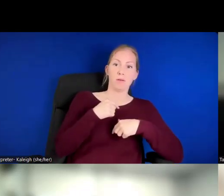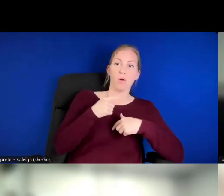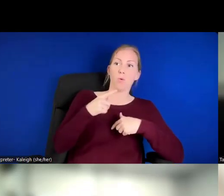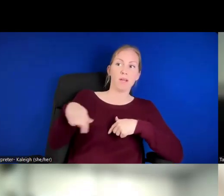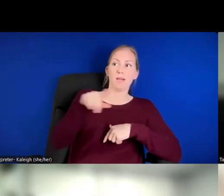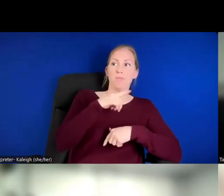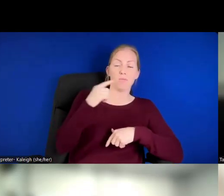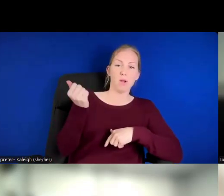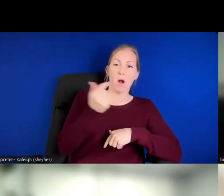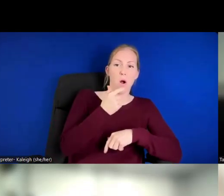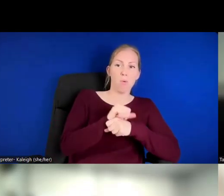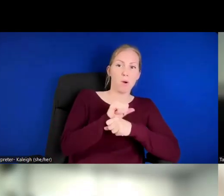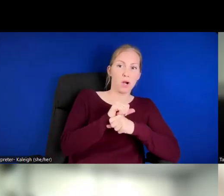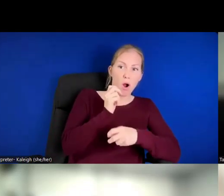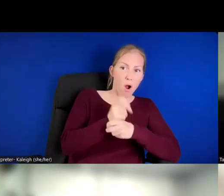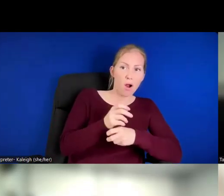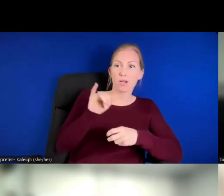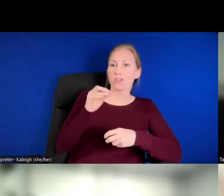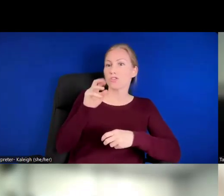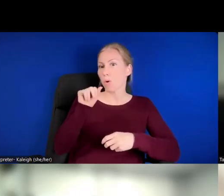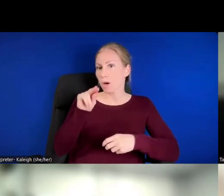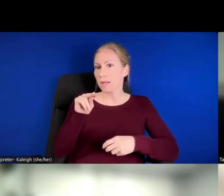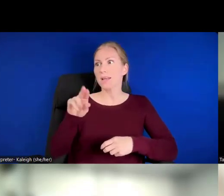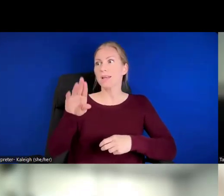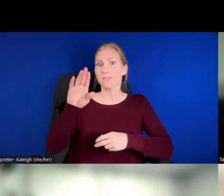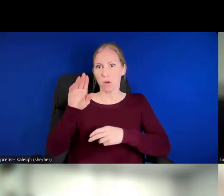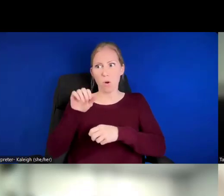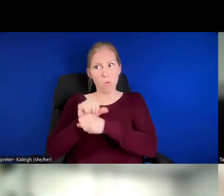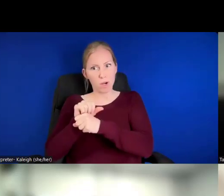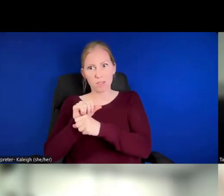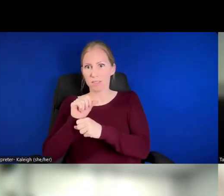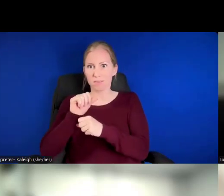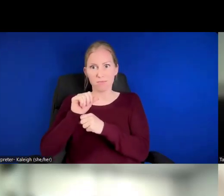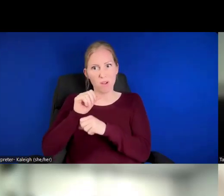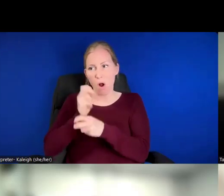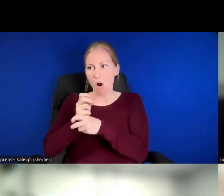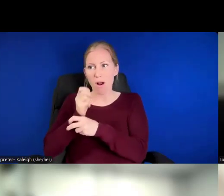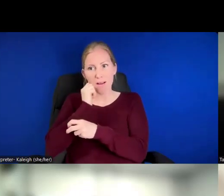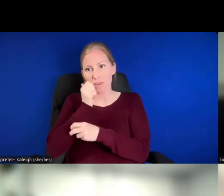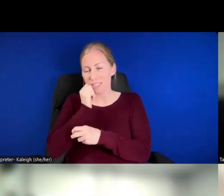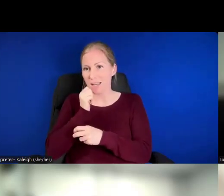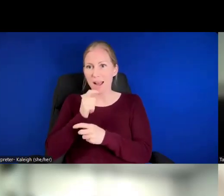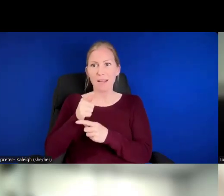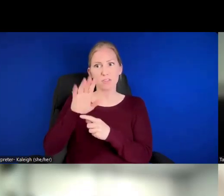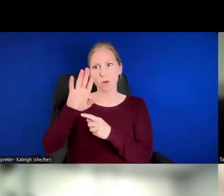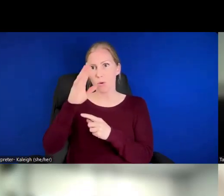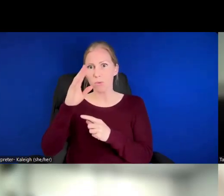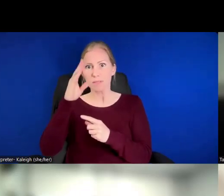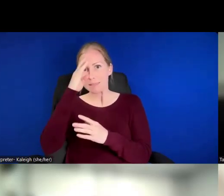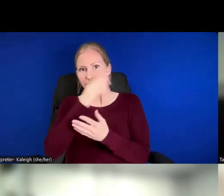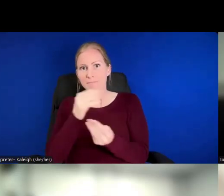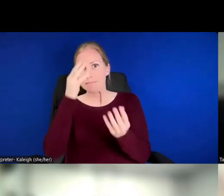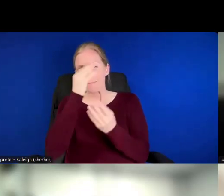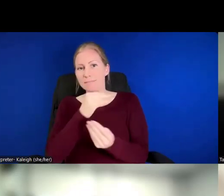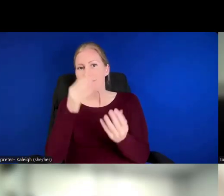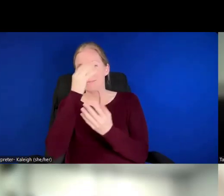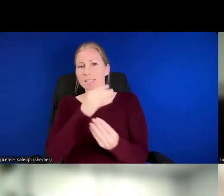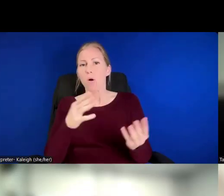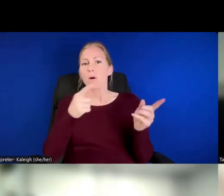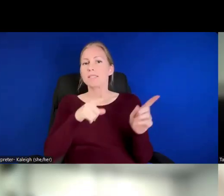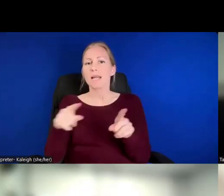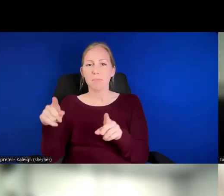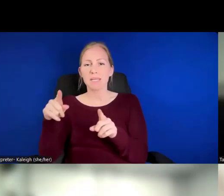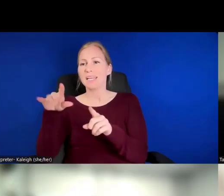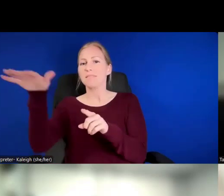to ensure that we know what's happening at Bridgewater, that we are advocating for the individual interests